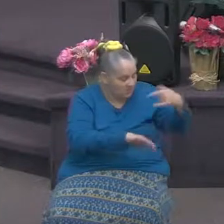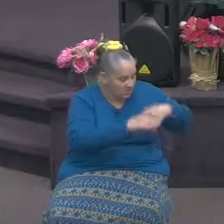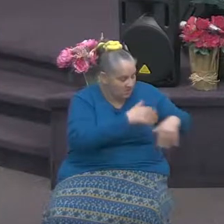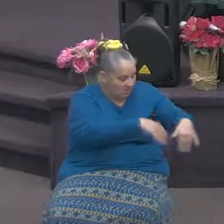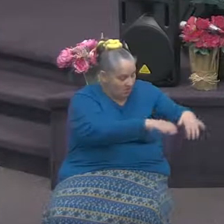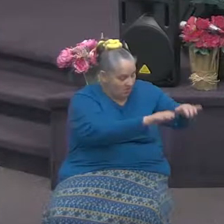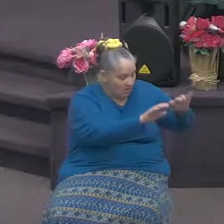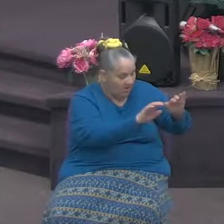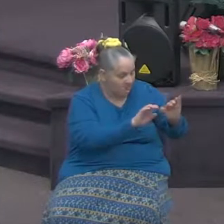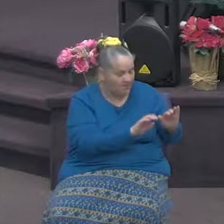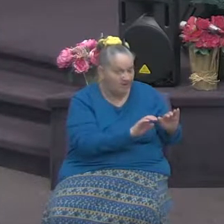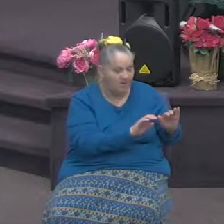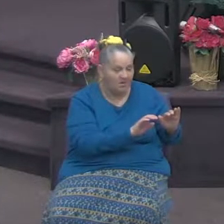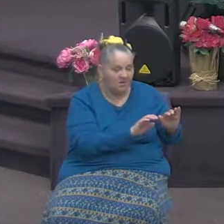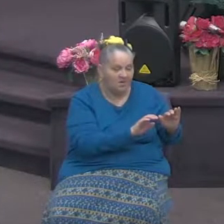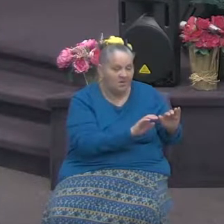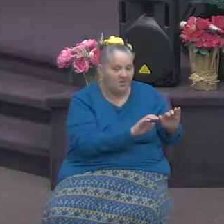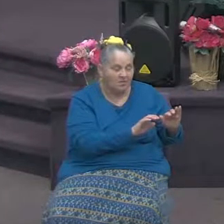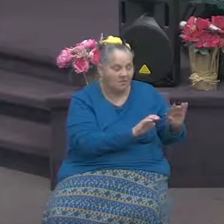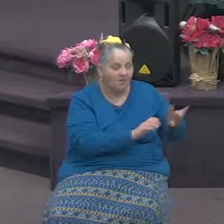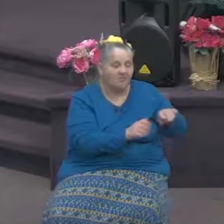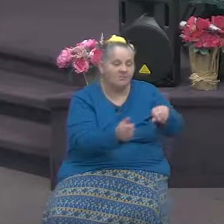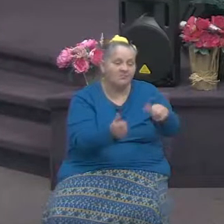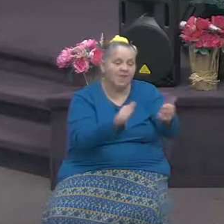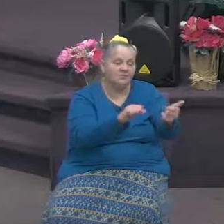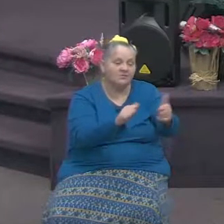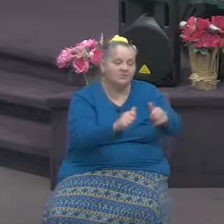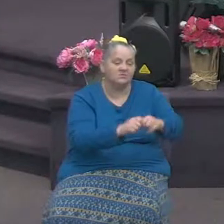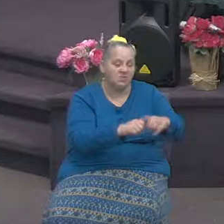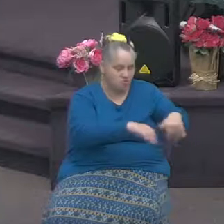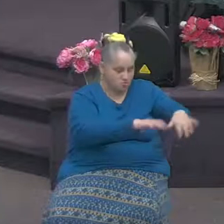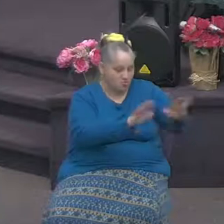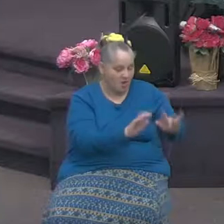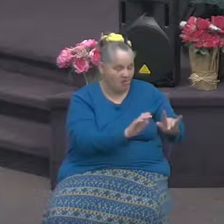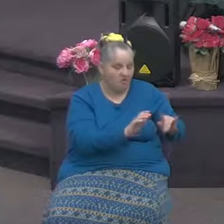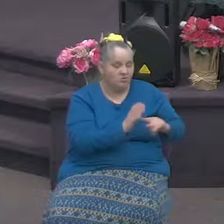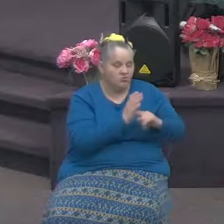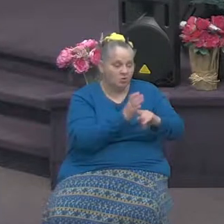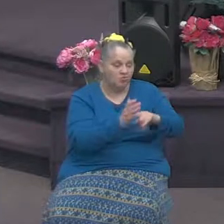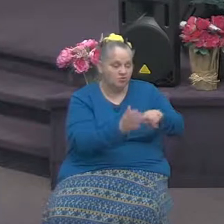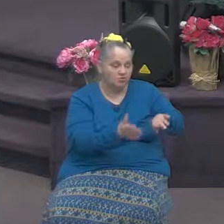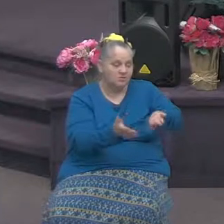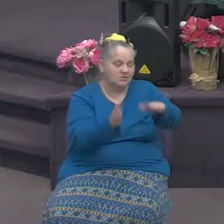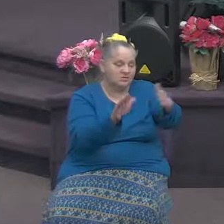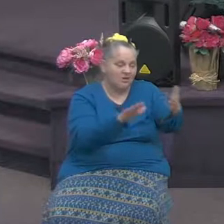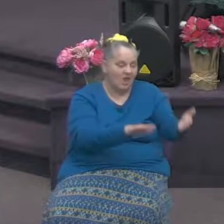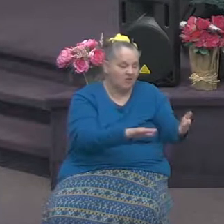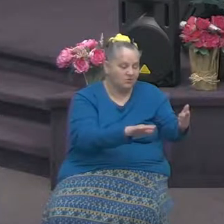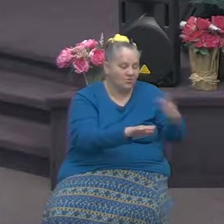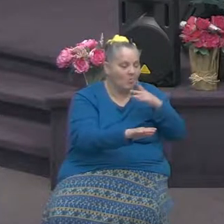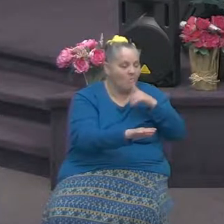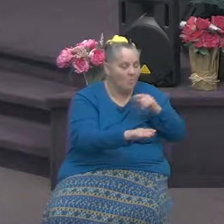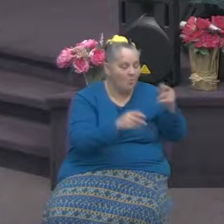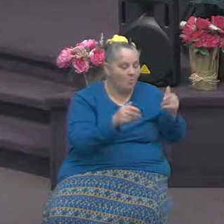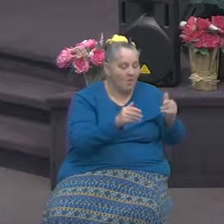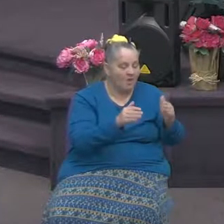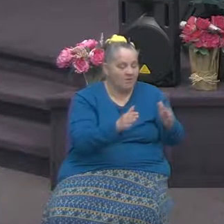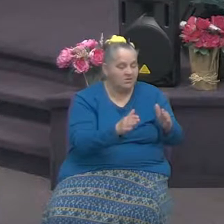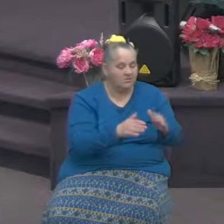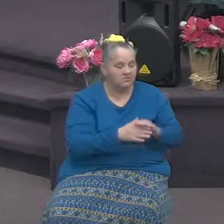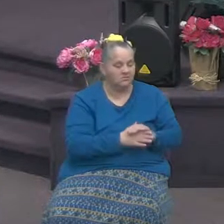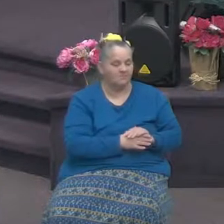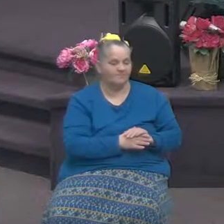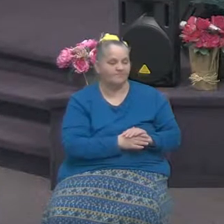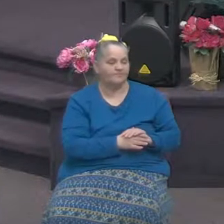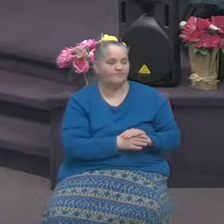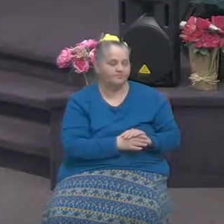grave. That grave is baptism. That grave shows that you're dying to your old nature. You're dying to your